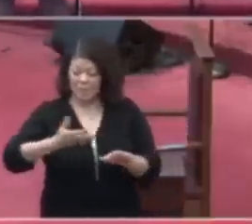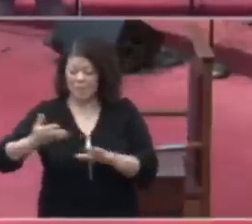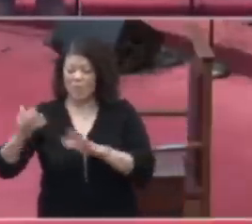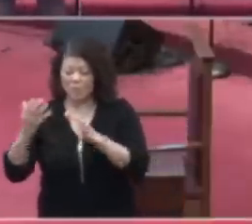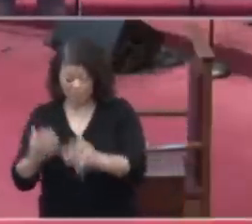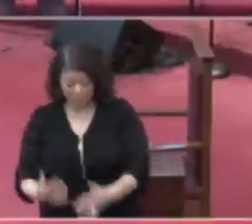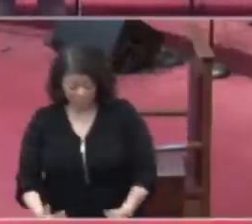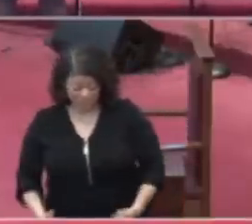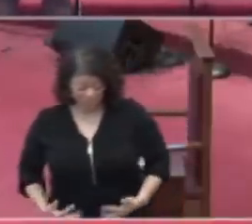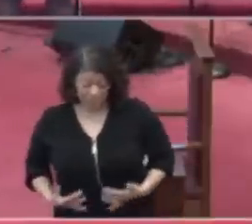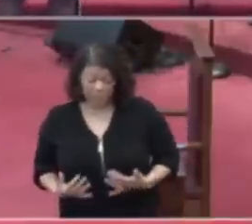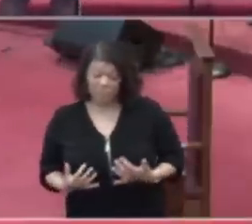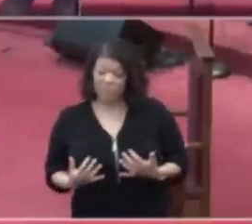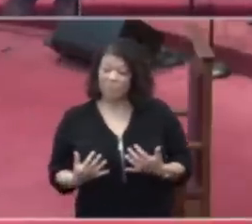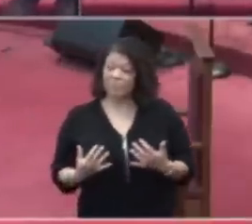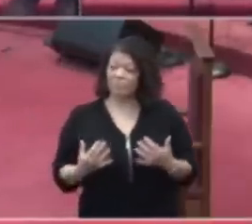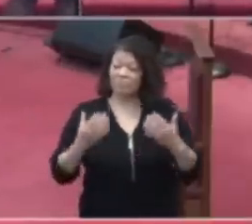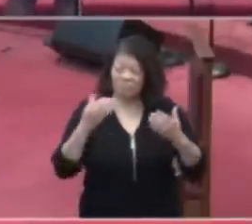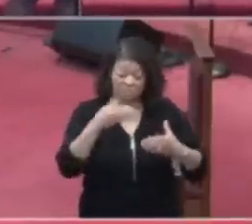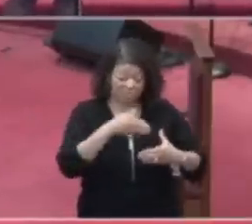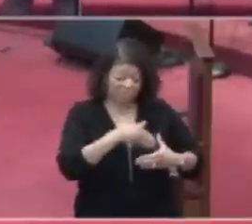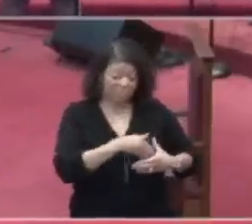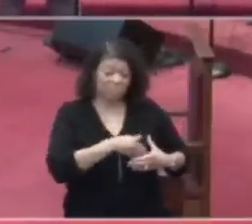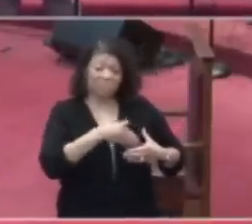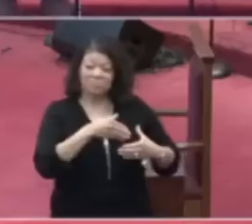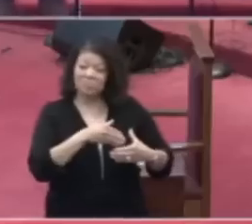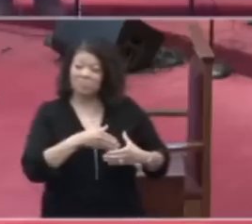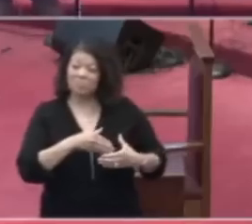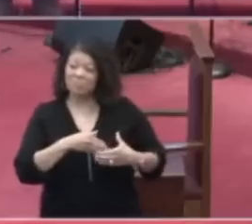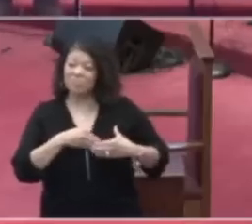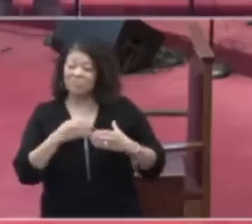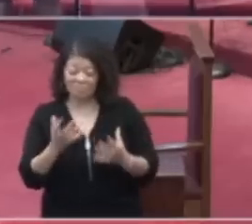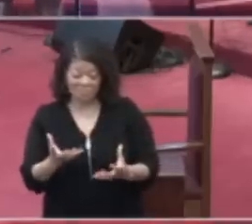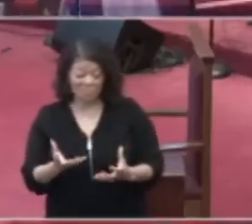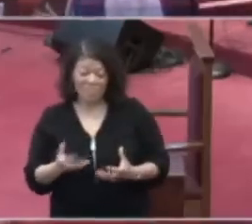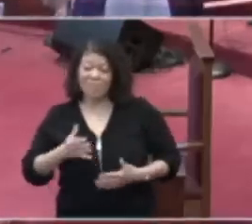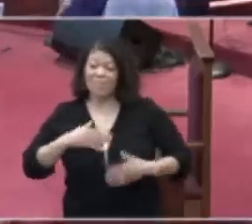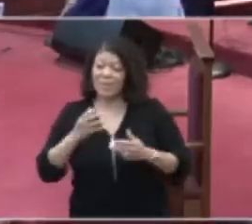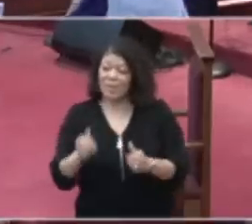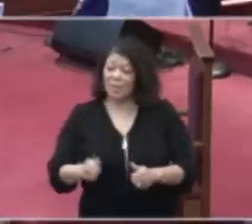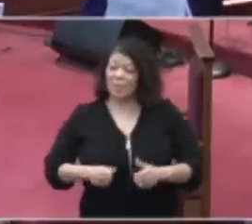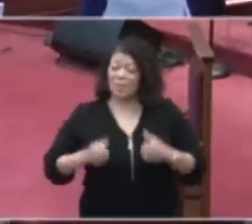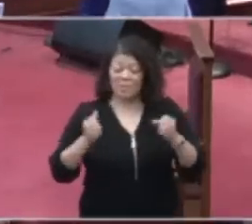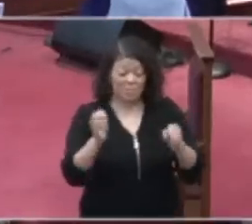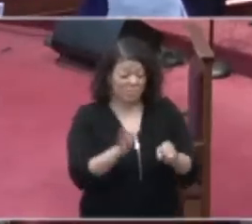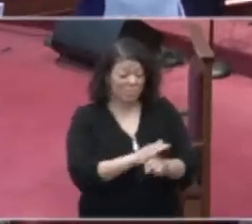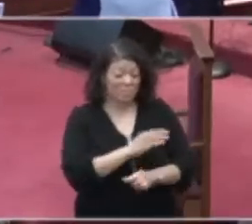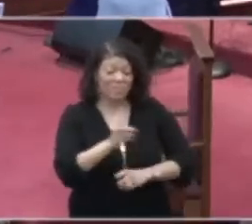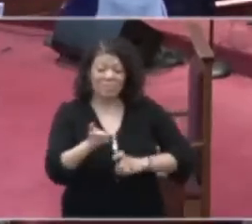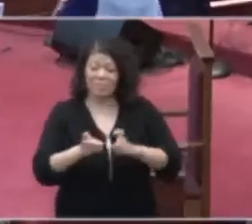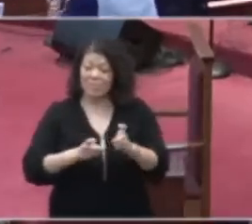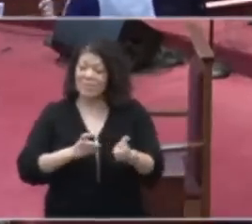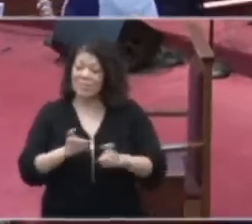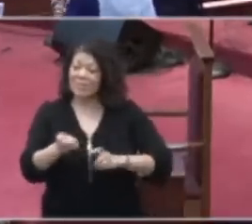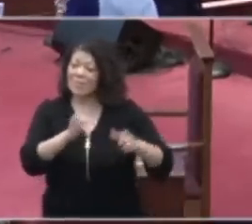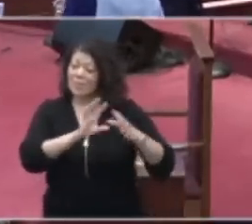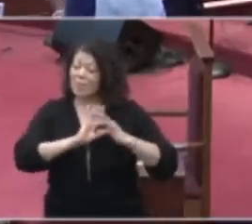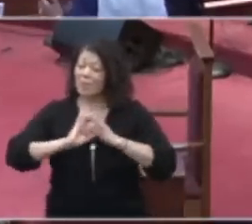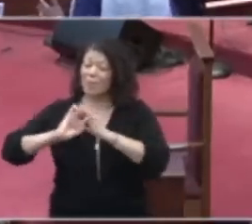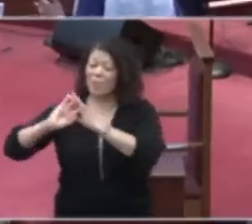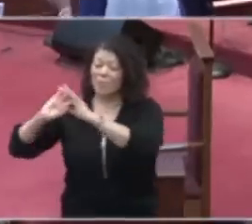Compassion with your love, with your